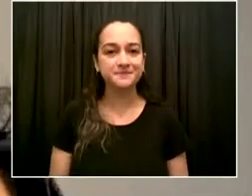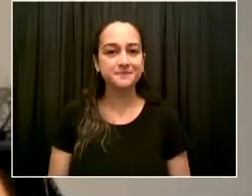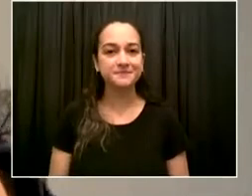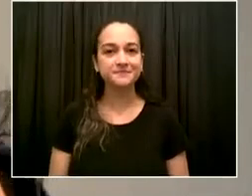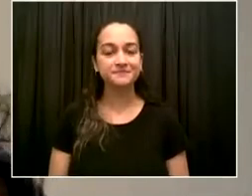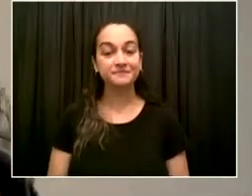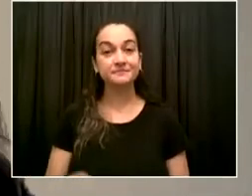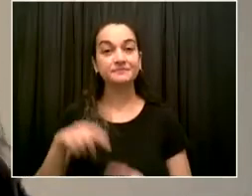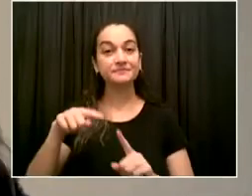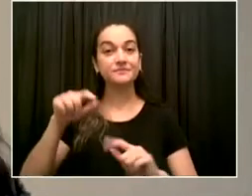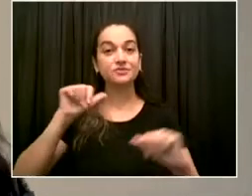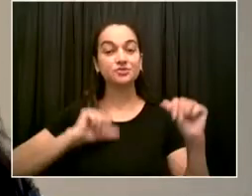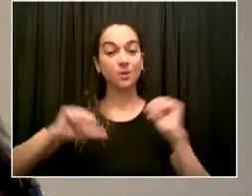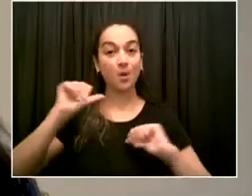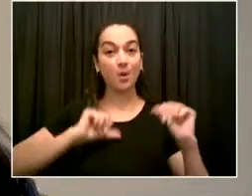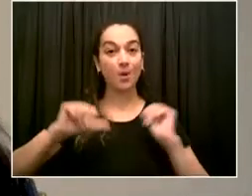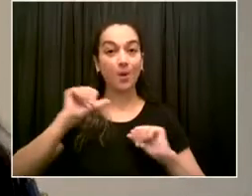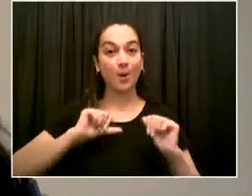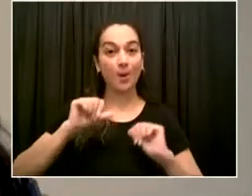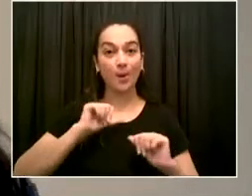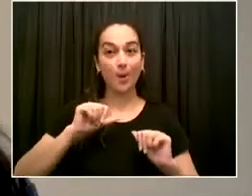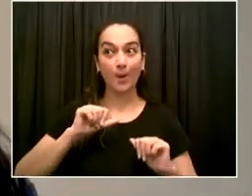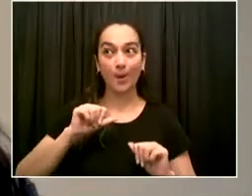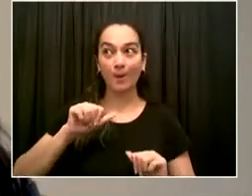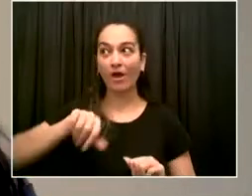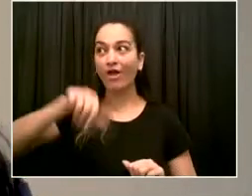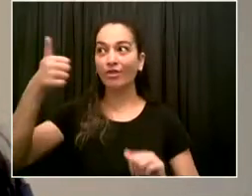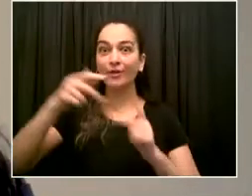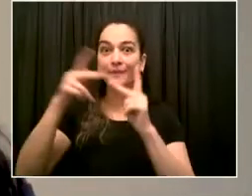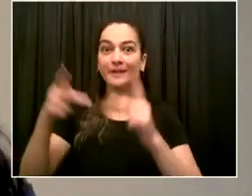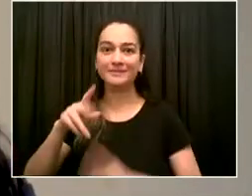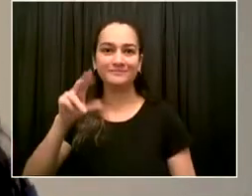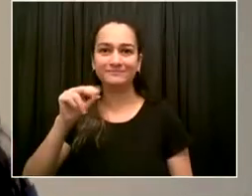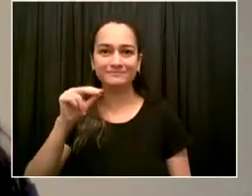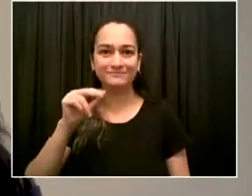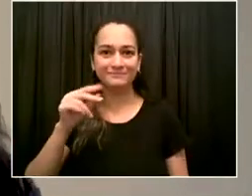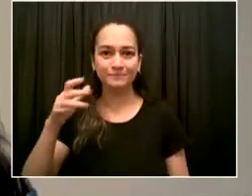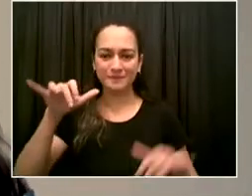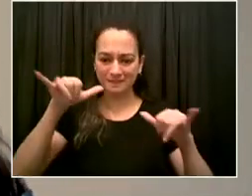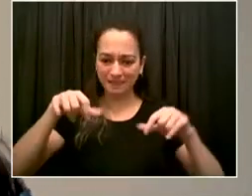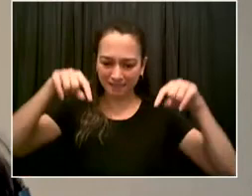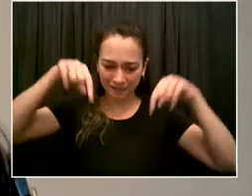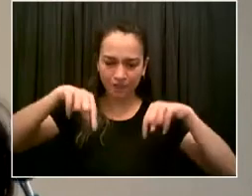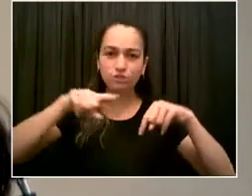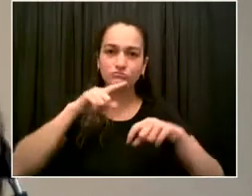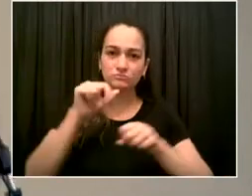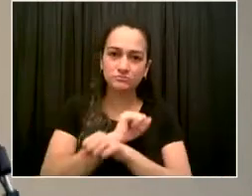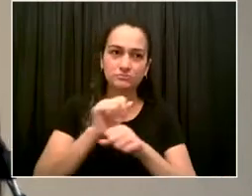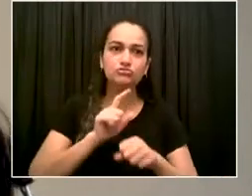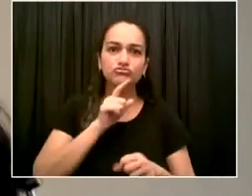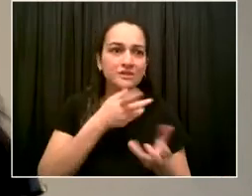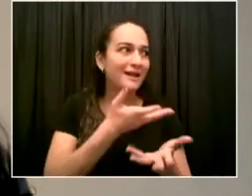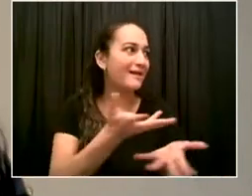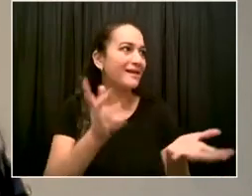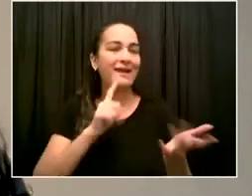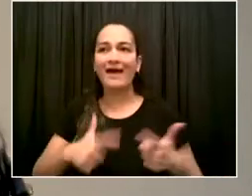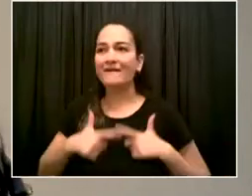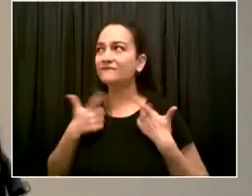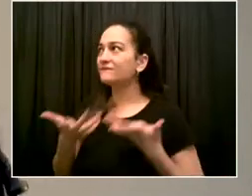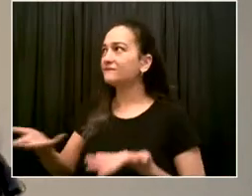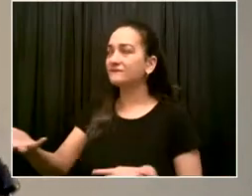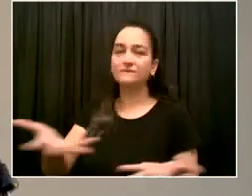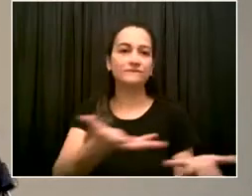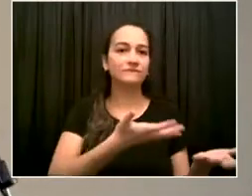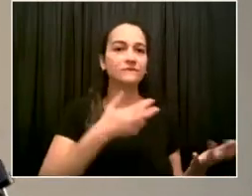New York or into the homes of New York or the locations of New York and capture them and bring them to the people in the rest of the country,